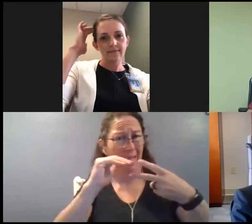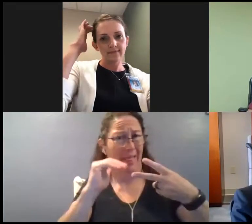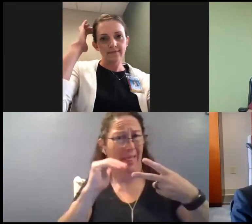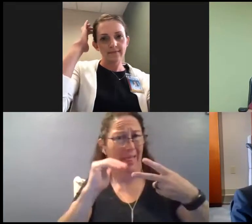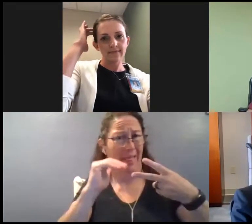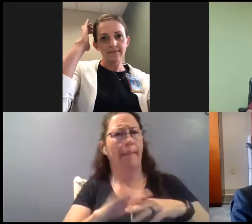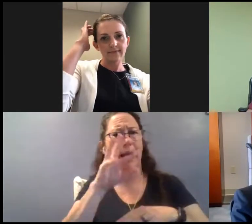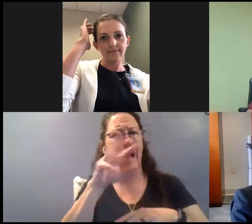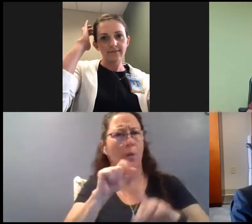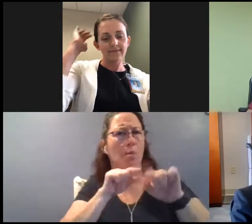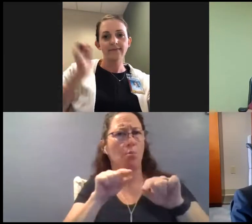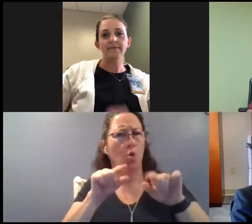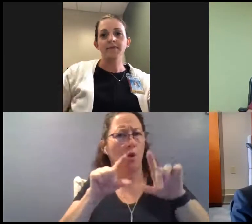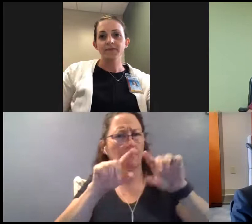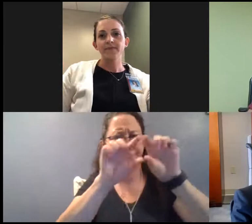Iowa reporting sites.